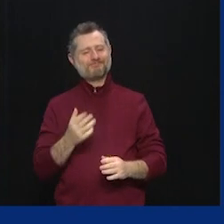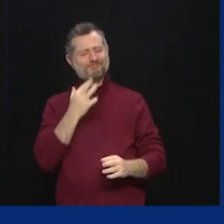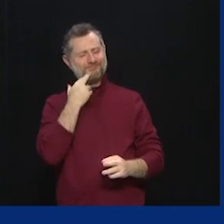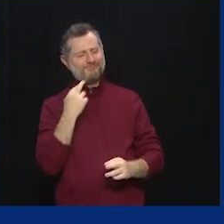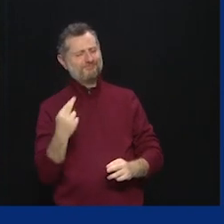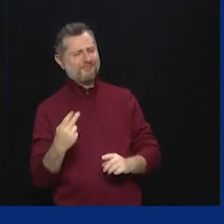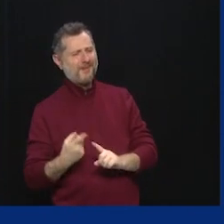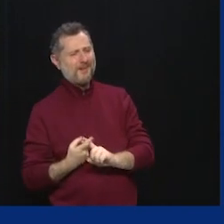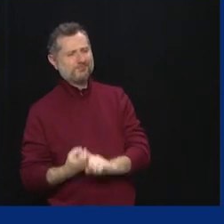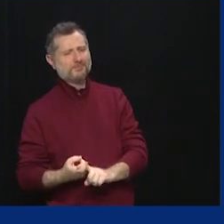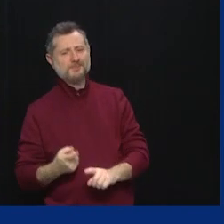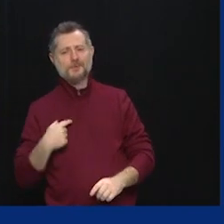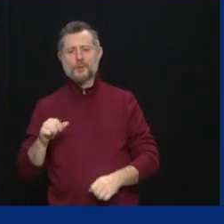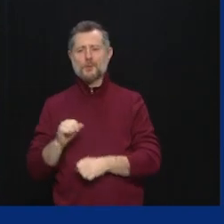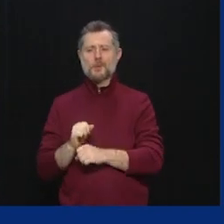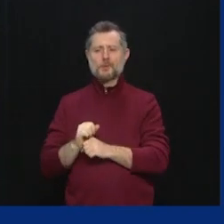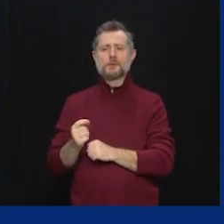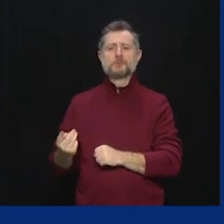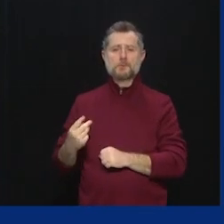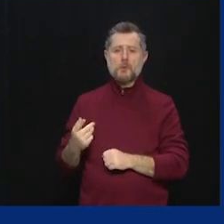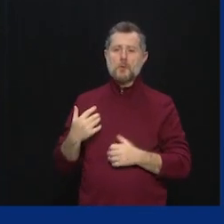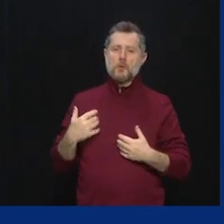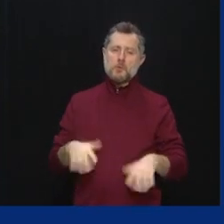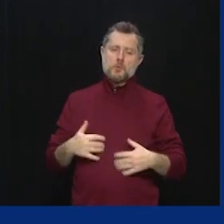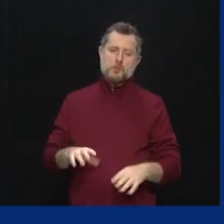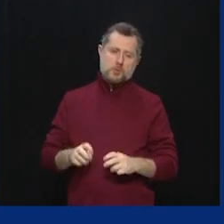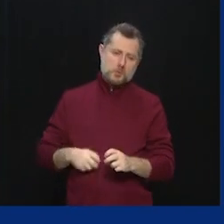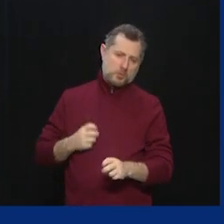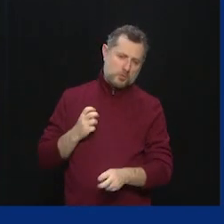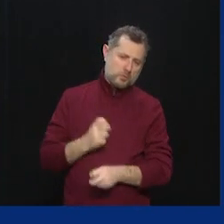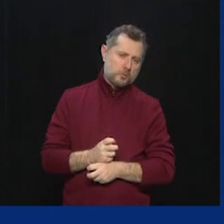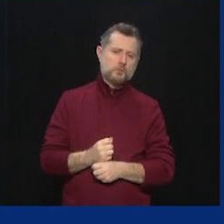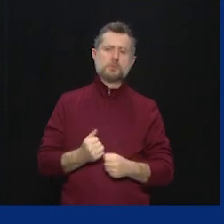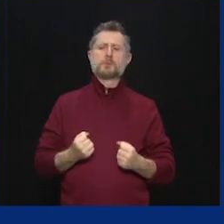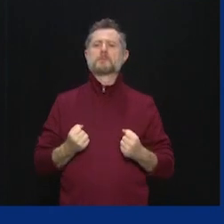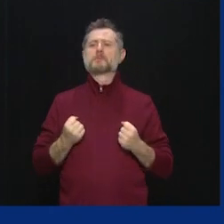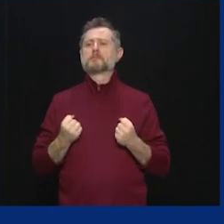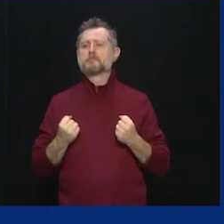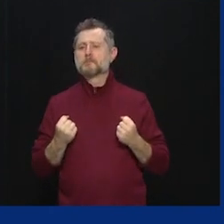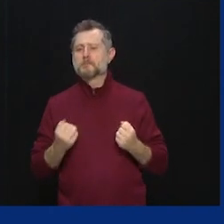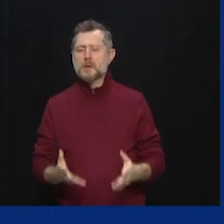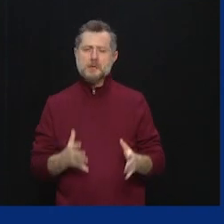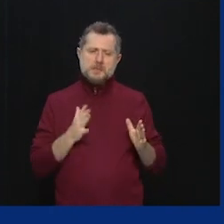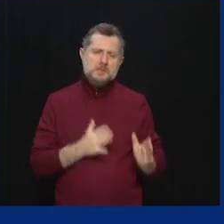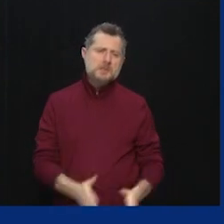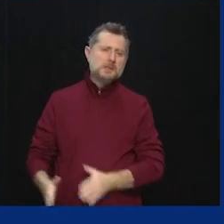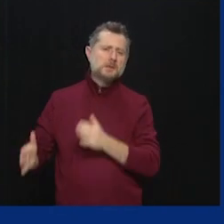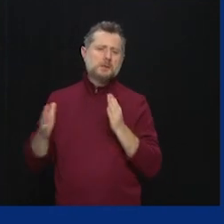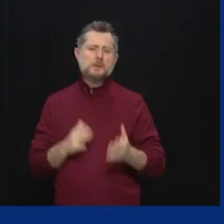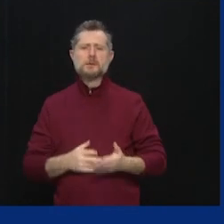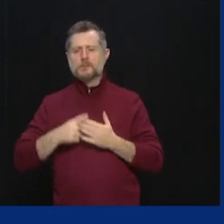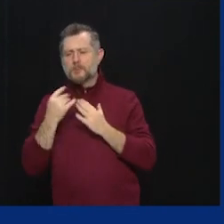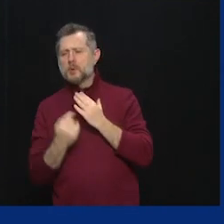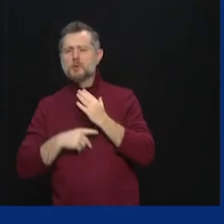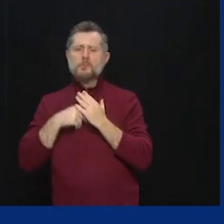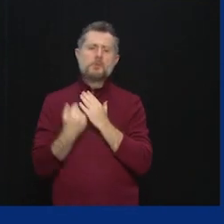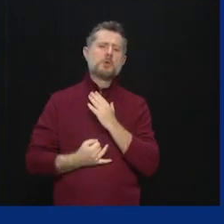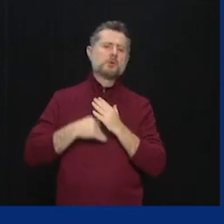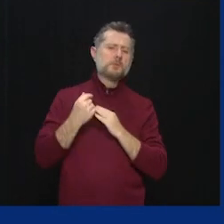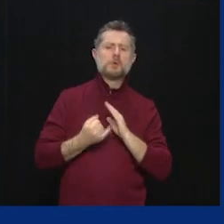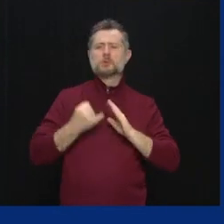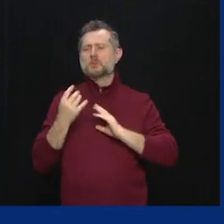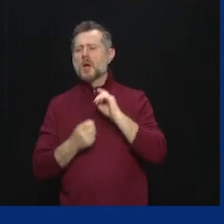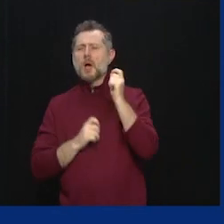worked so hard on so many good initiatives, projects, and programs, and she helped lead this county